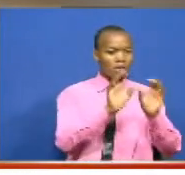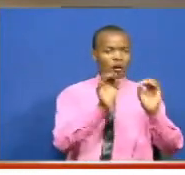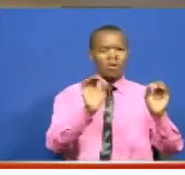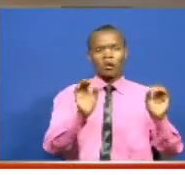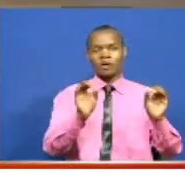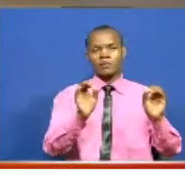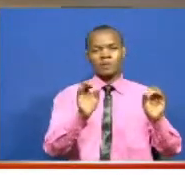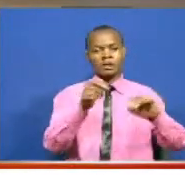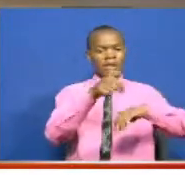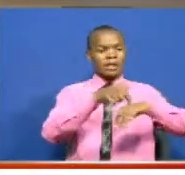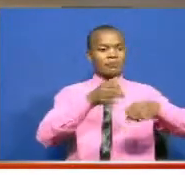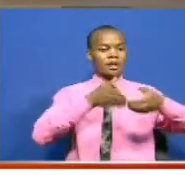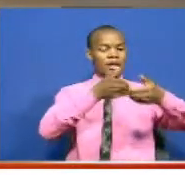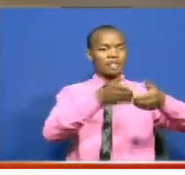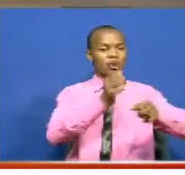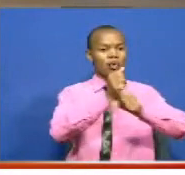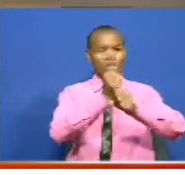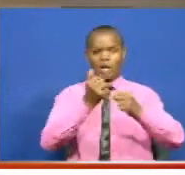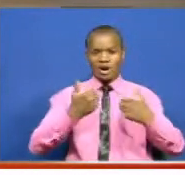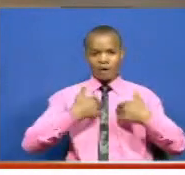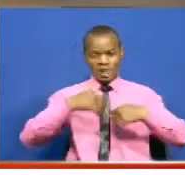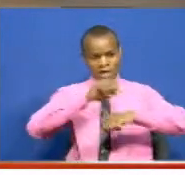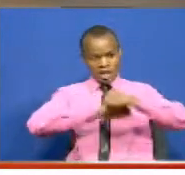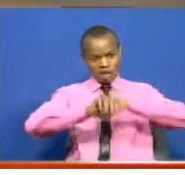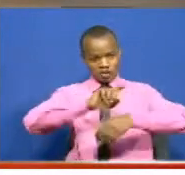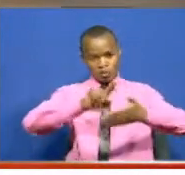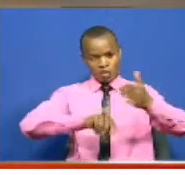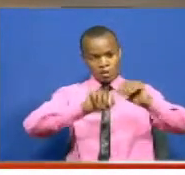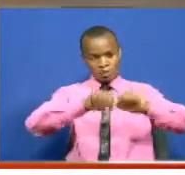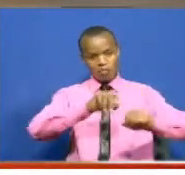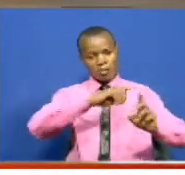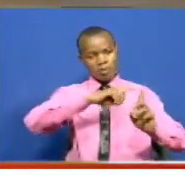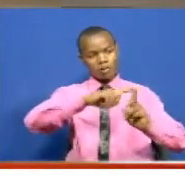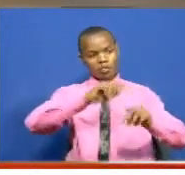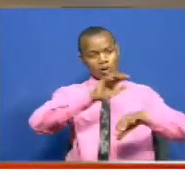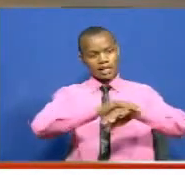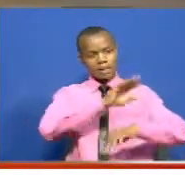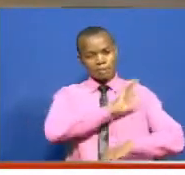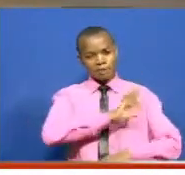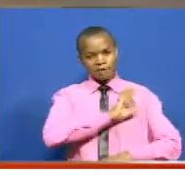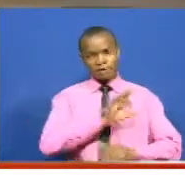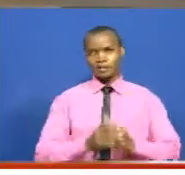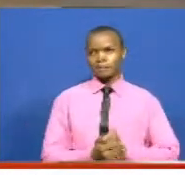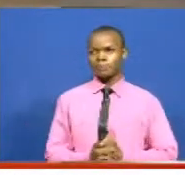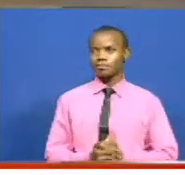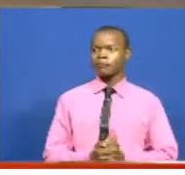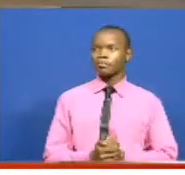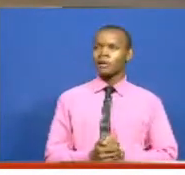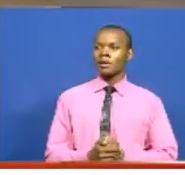the leadership positions that we have? What is it that we need to do to get it right? You see, I'll take you back a bit.